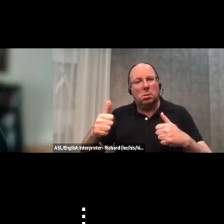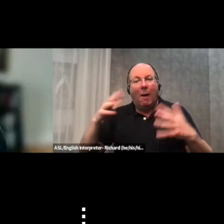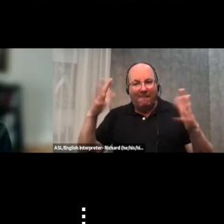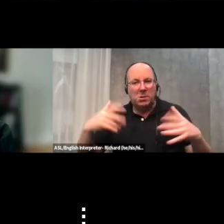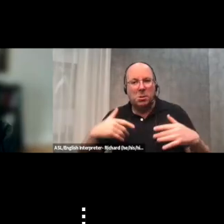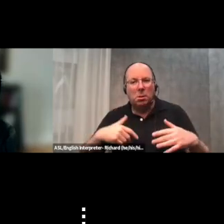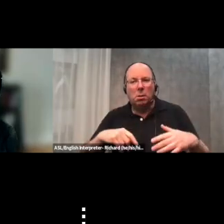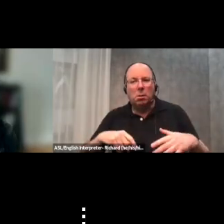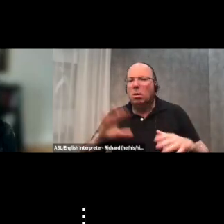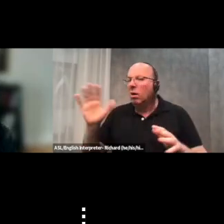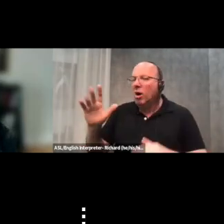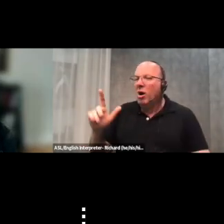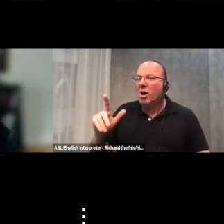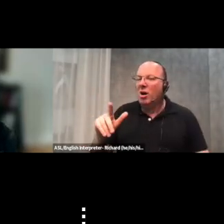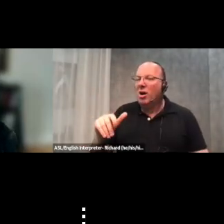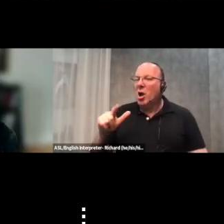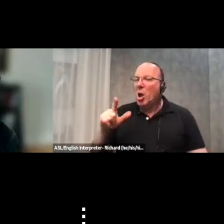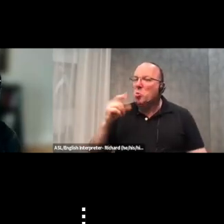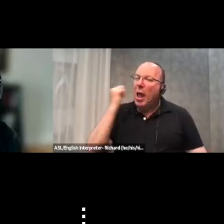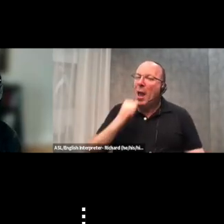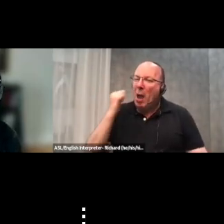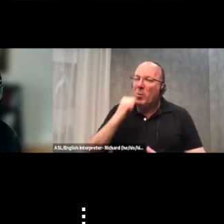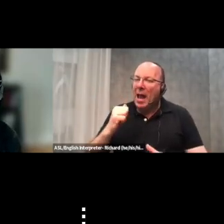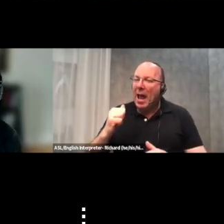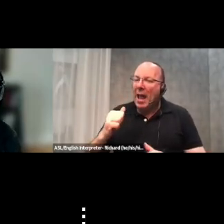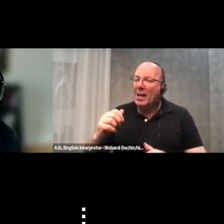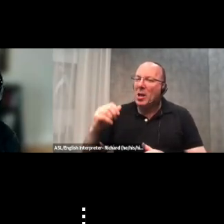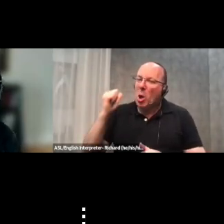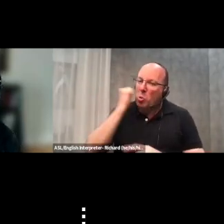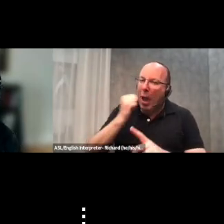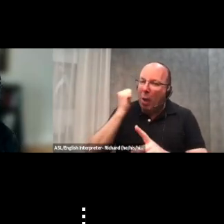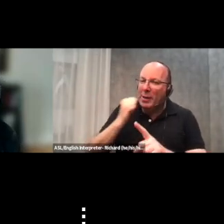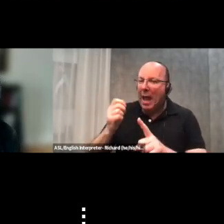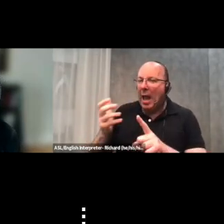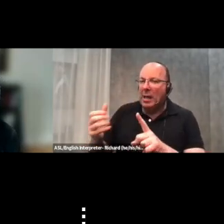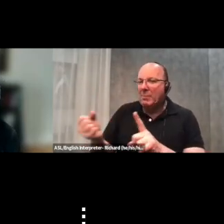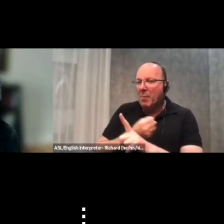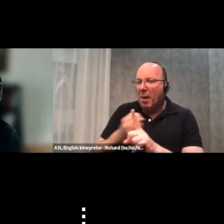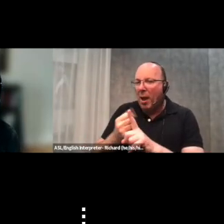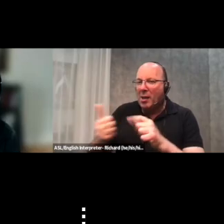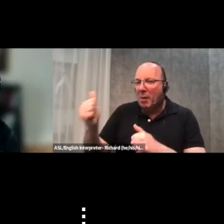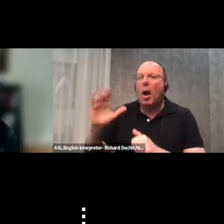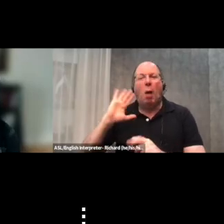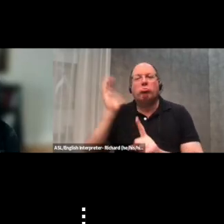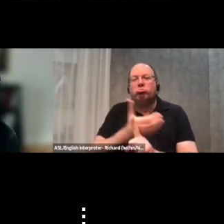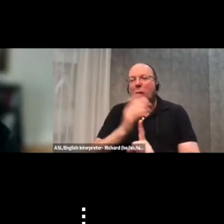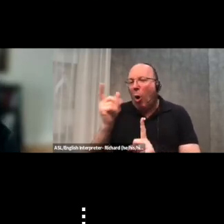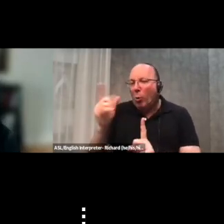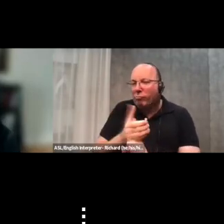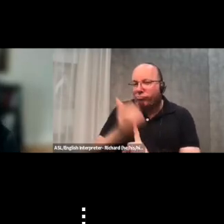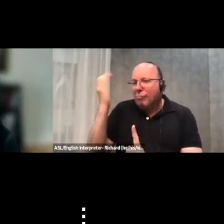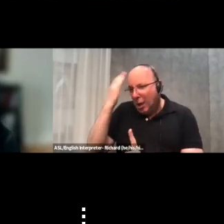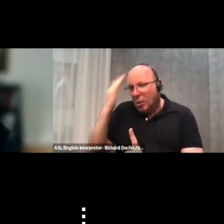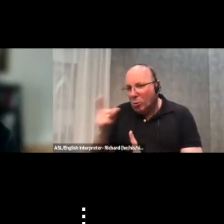dominating person who hits people, even though they know it was all consensual. It can cause feelings of all kinds.